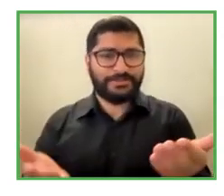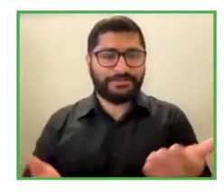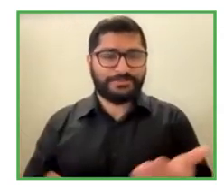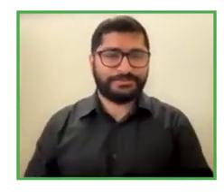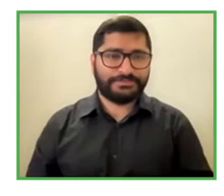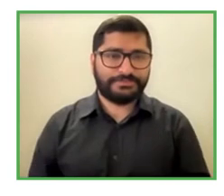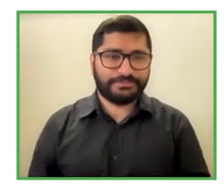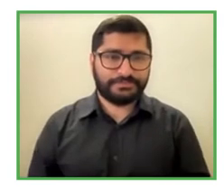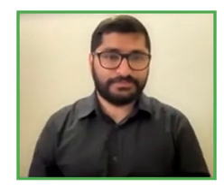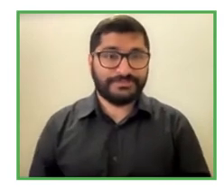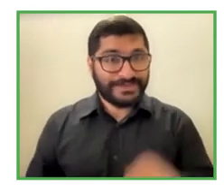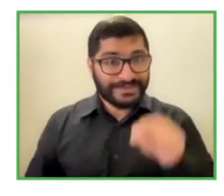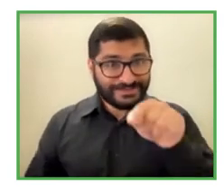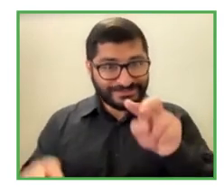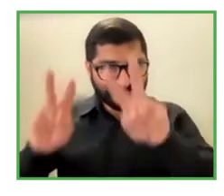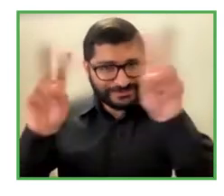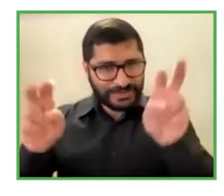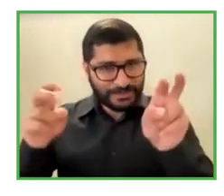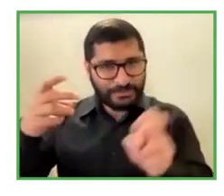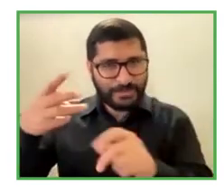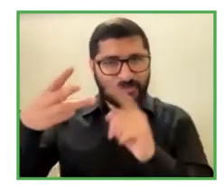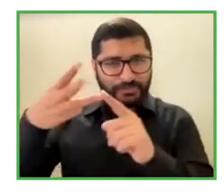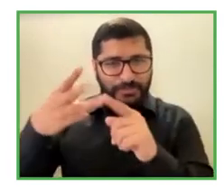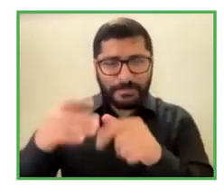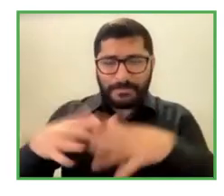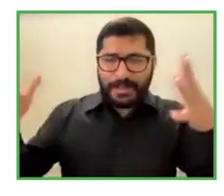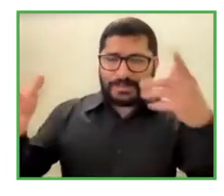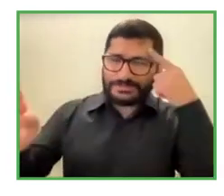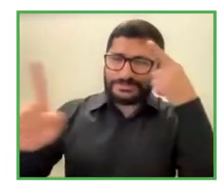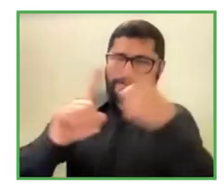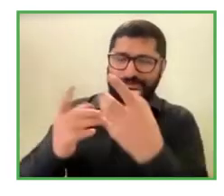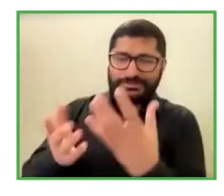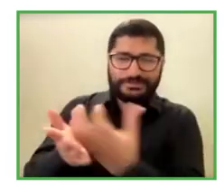So this is one of the main challenges that we have,